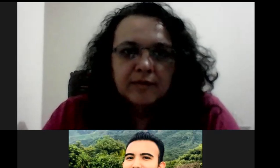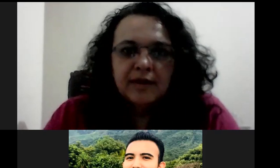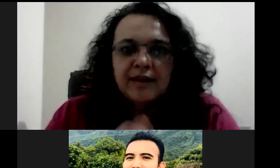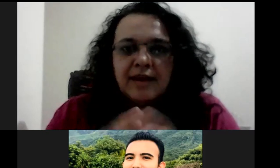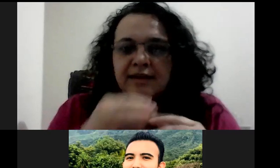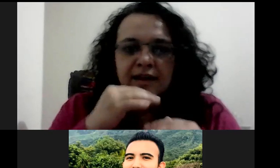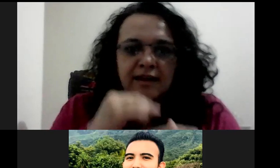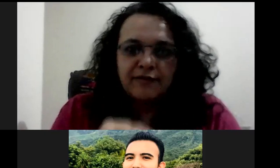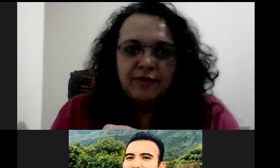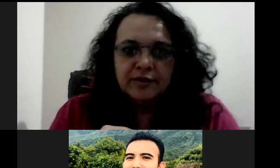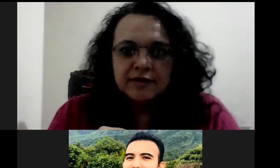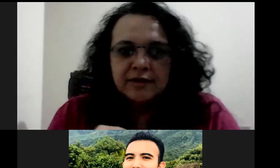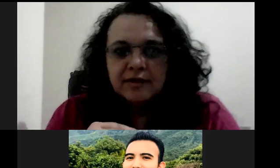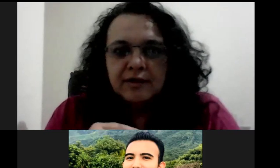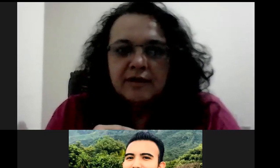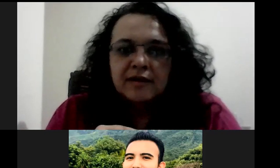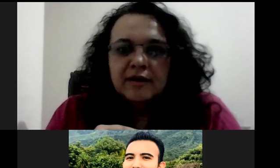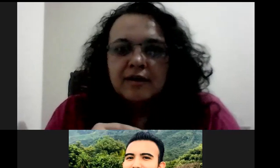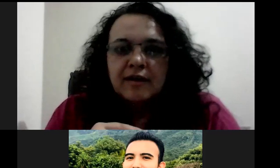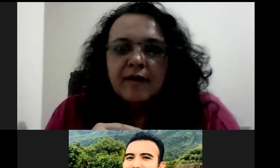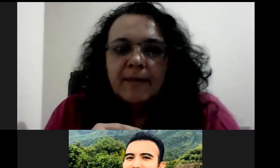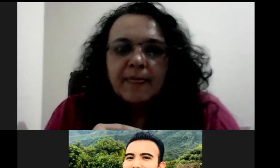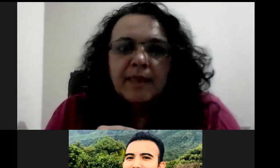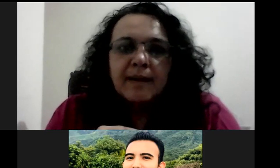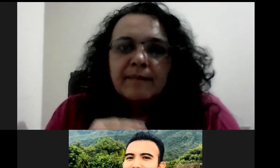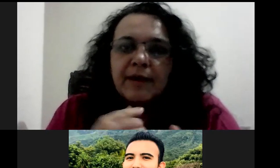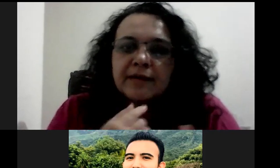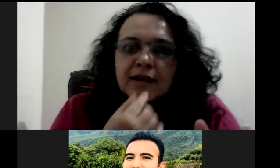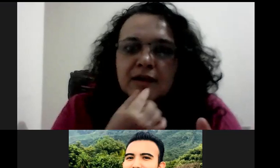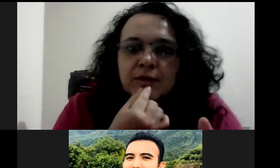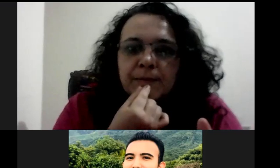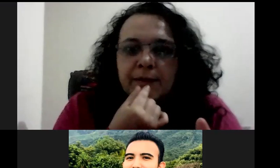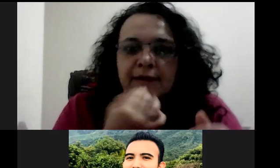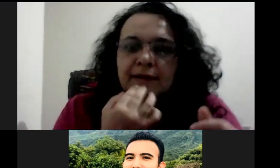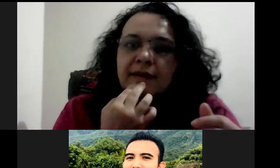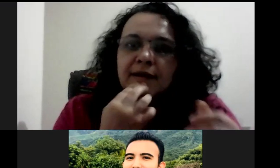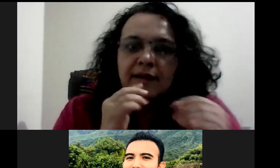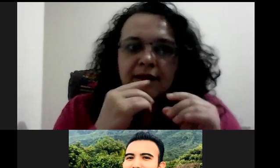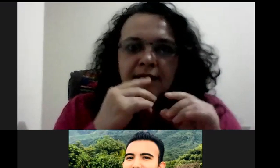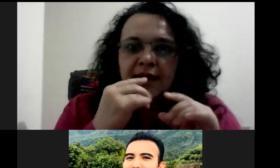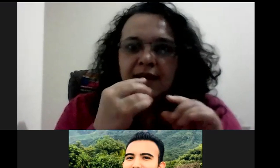No, quena is like a flute. Oh. But you put